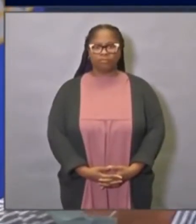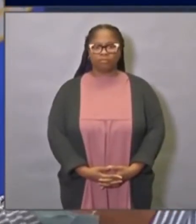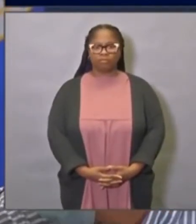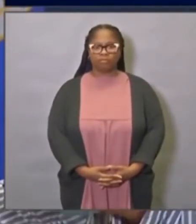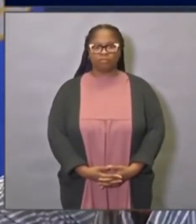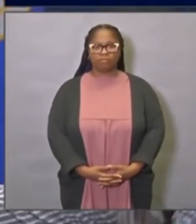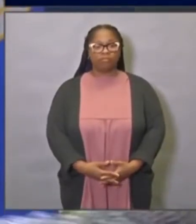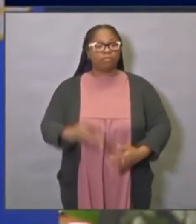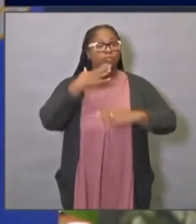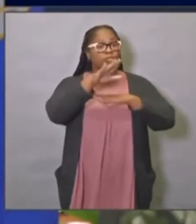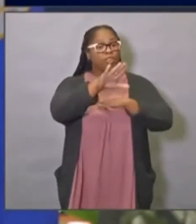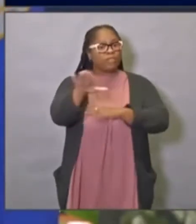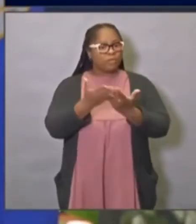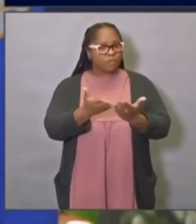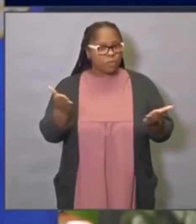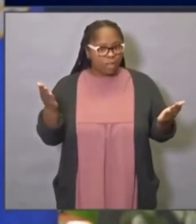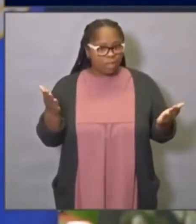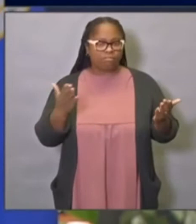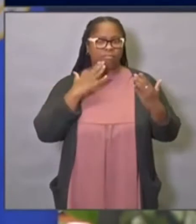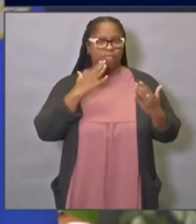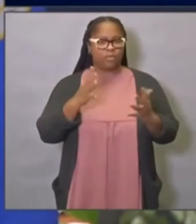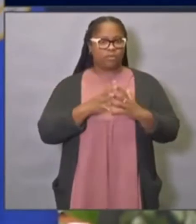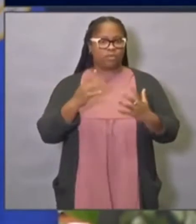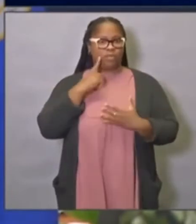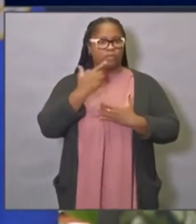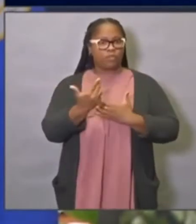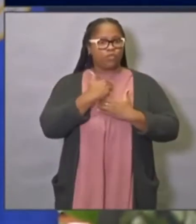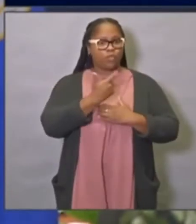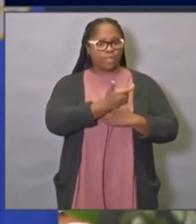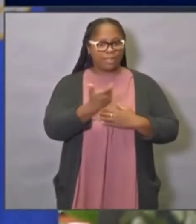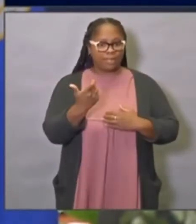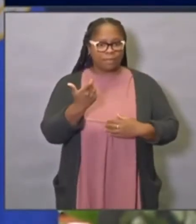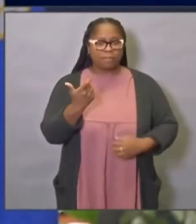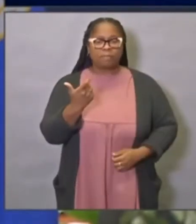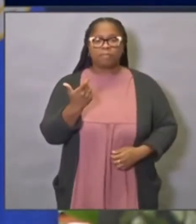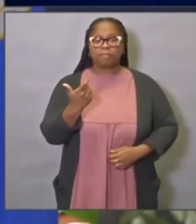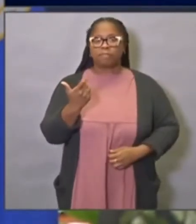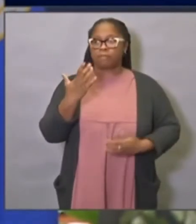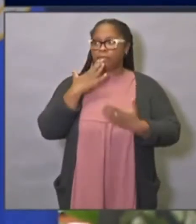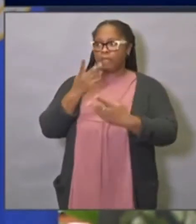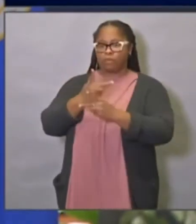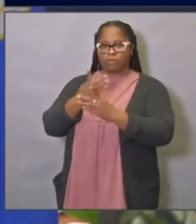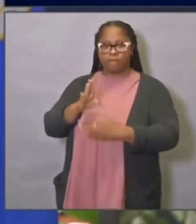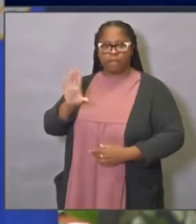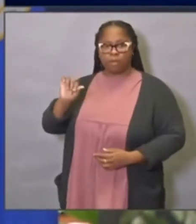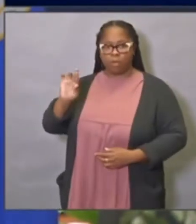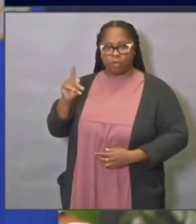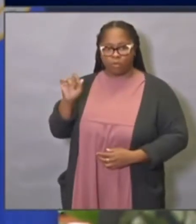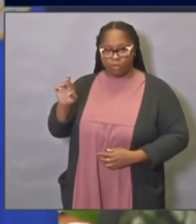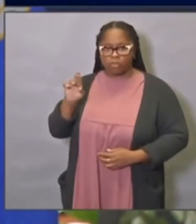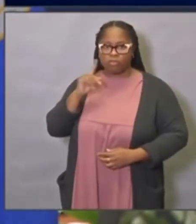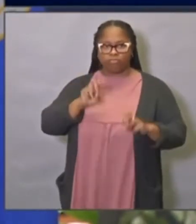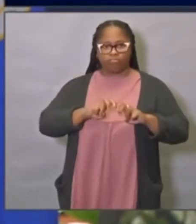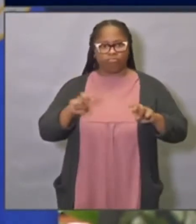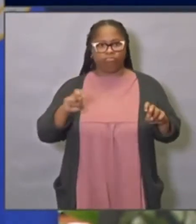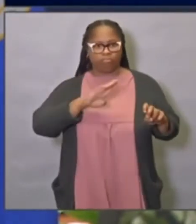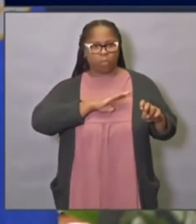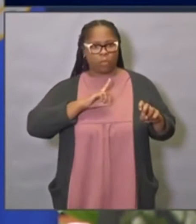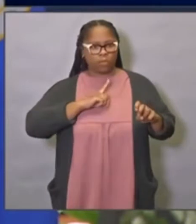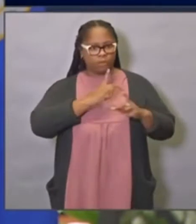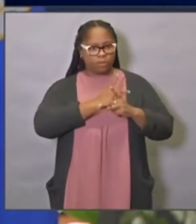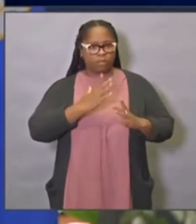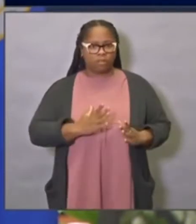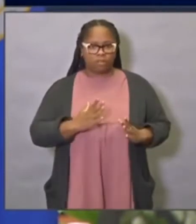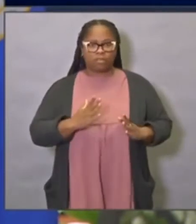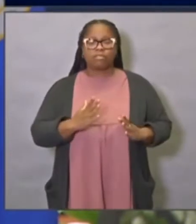Good afternoon, everyone, and thank you so much for joining us. Thank you, Supervisor Barger, and to the entire Board of